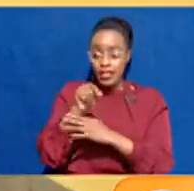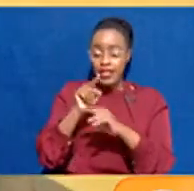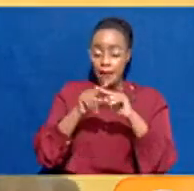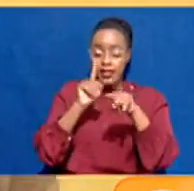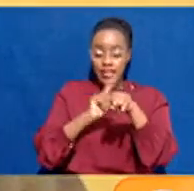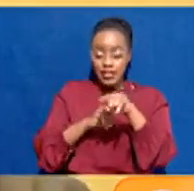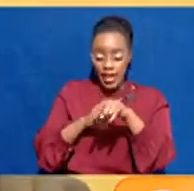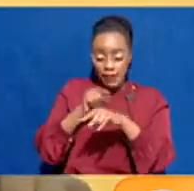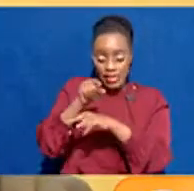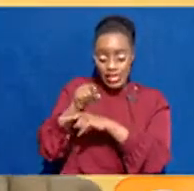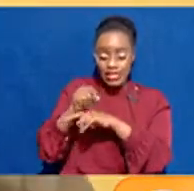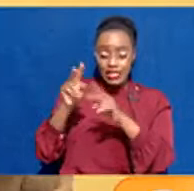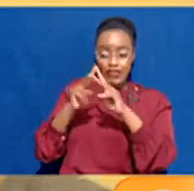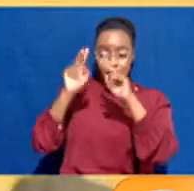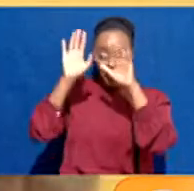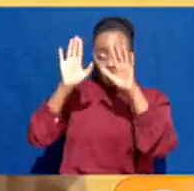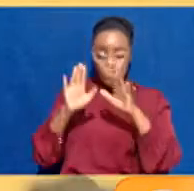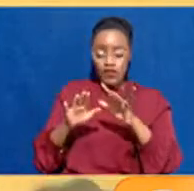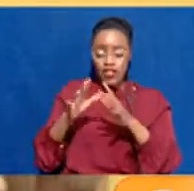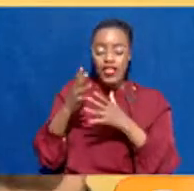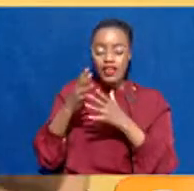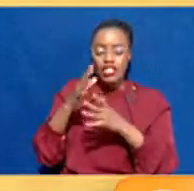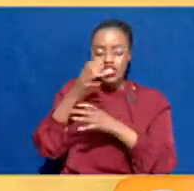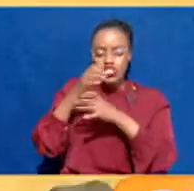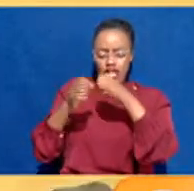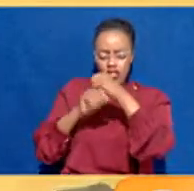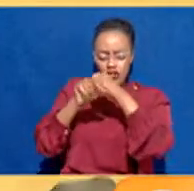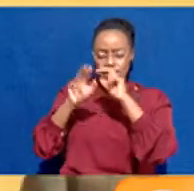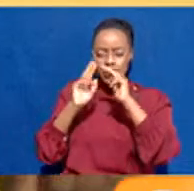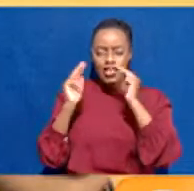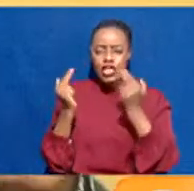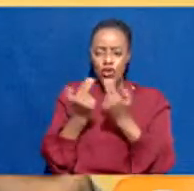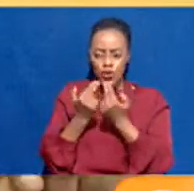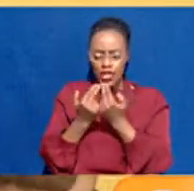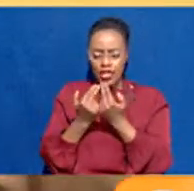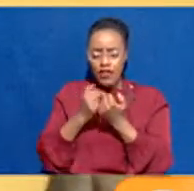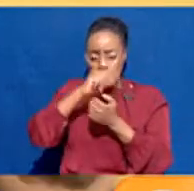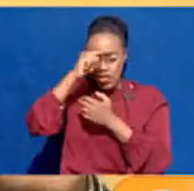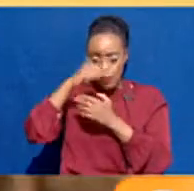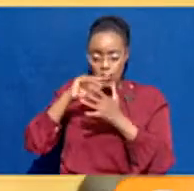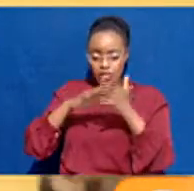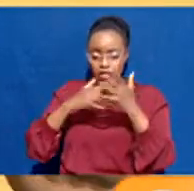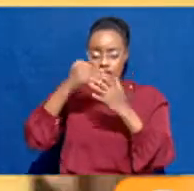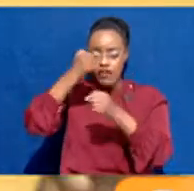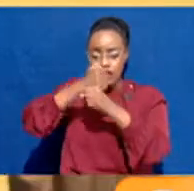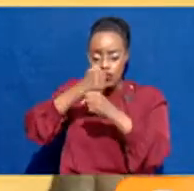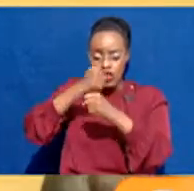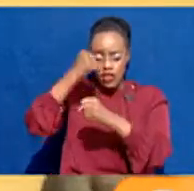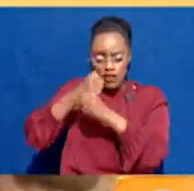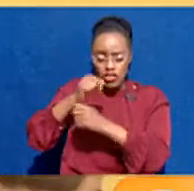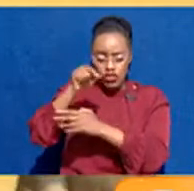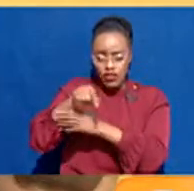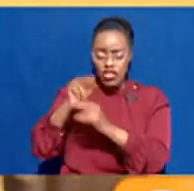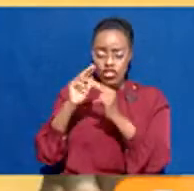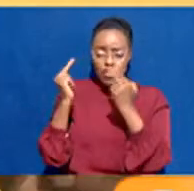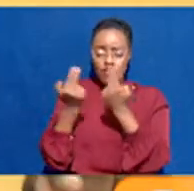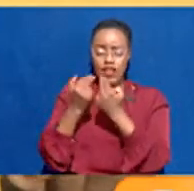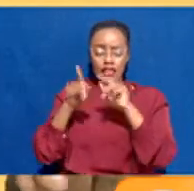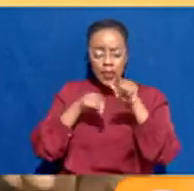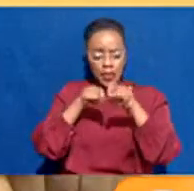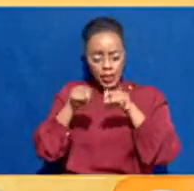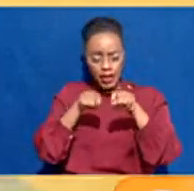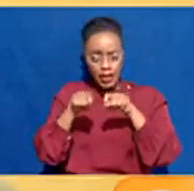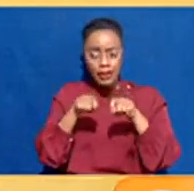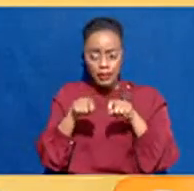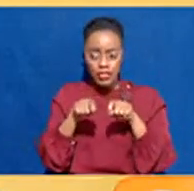the unit, it is important that the structure of management of that unit, the policy framework for the function of that unit, and the administrative control for that